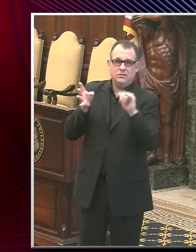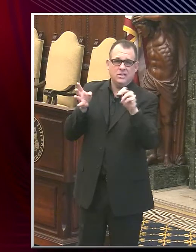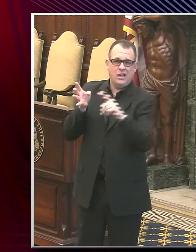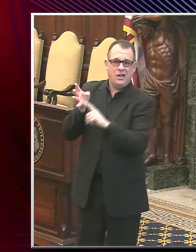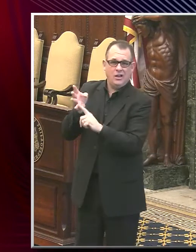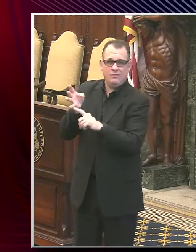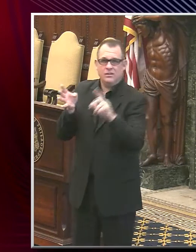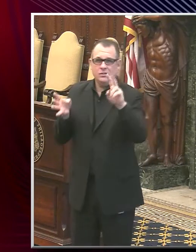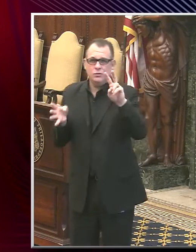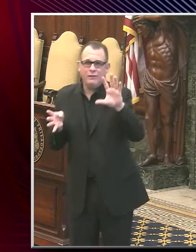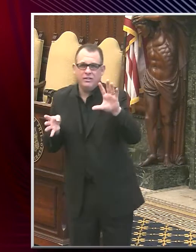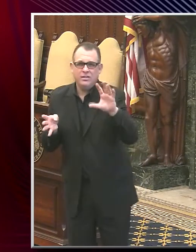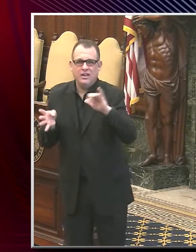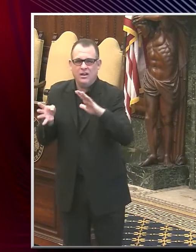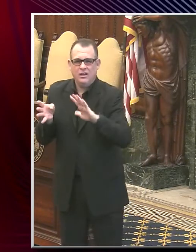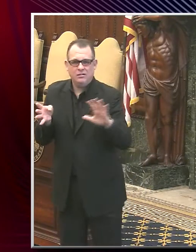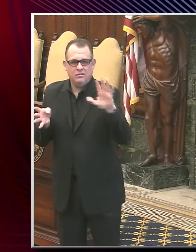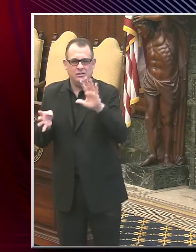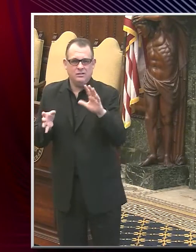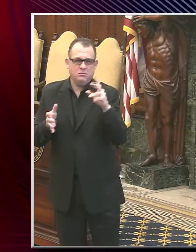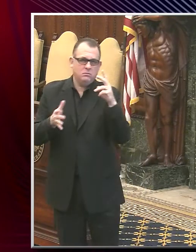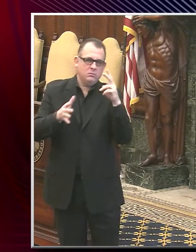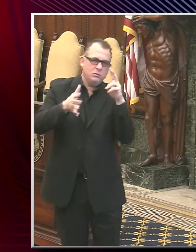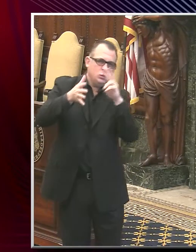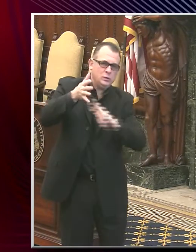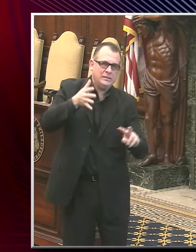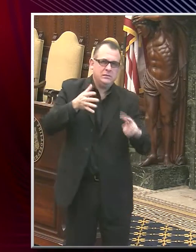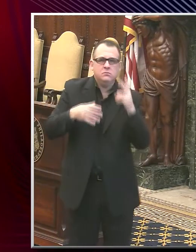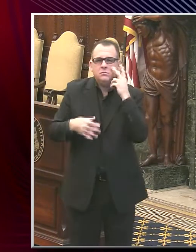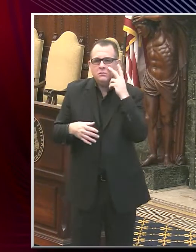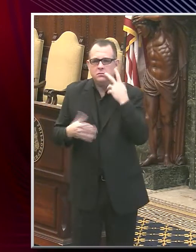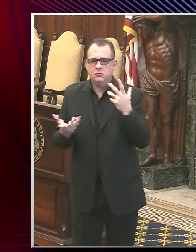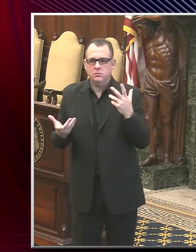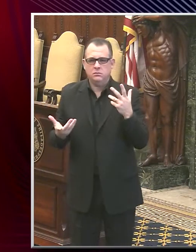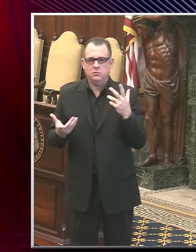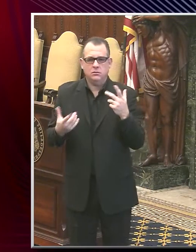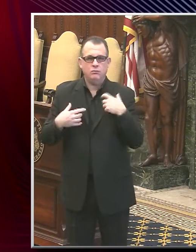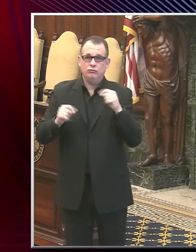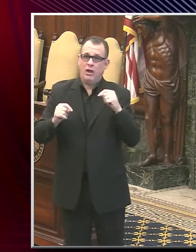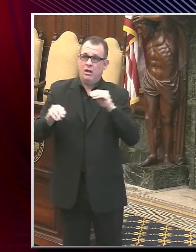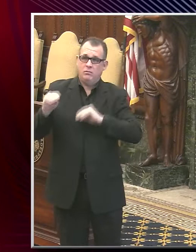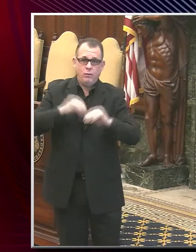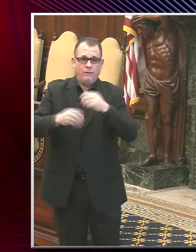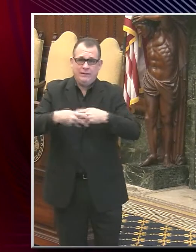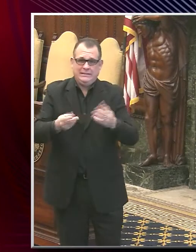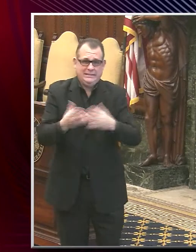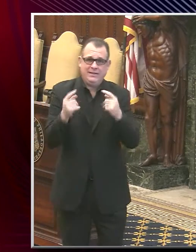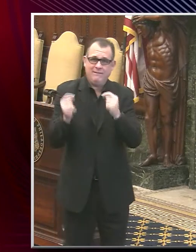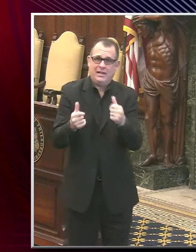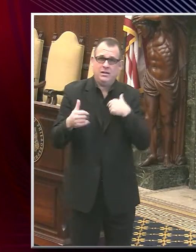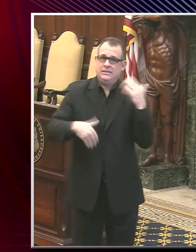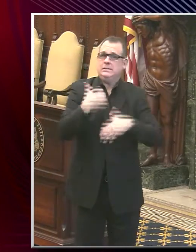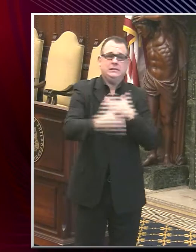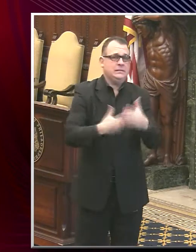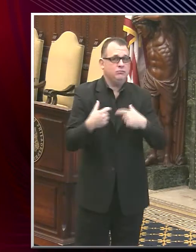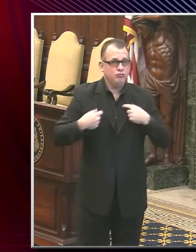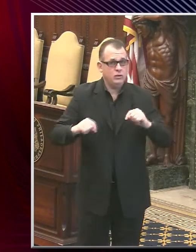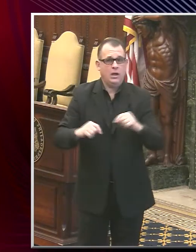January, perhaps January 25th. It's only a couple of weeks away. And so we are moving as quickly as we can.